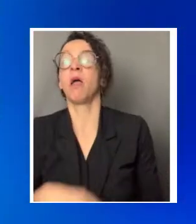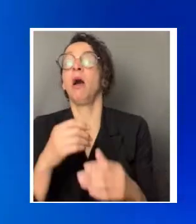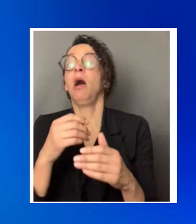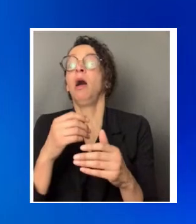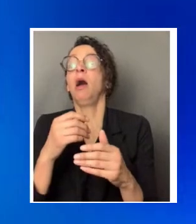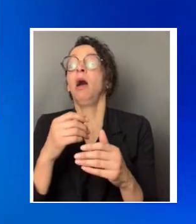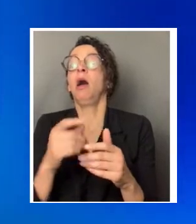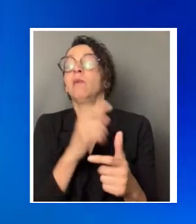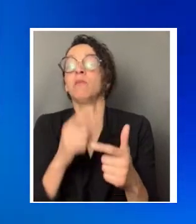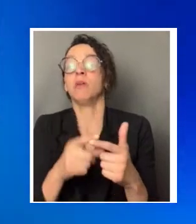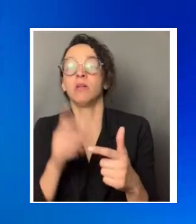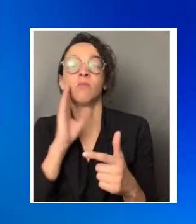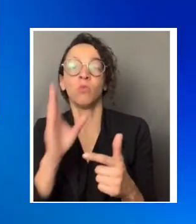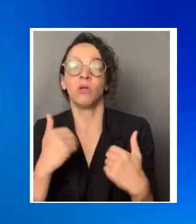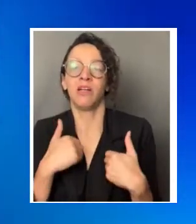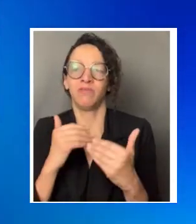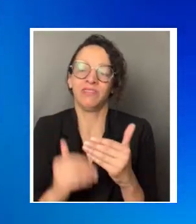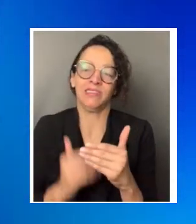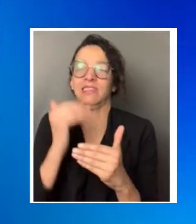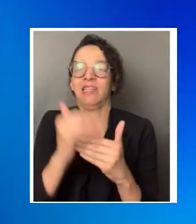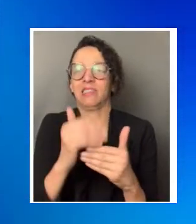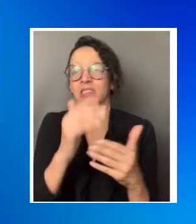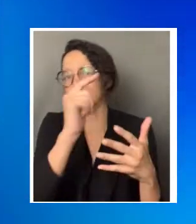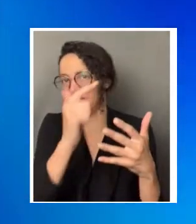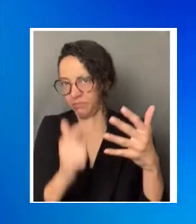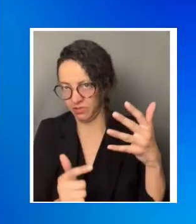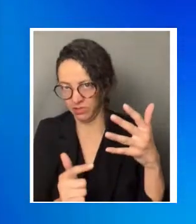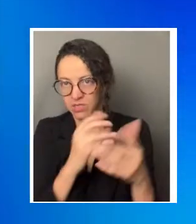the community survey at the end.